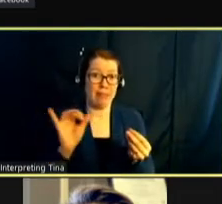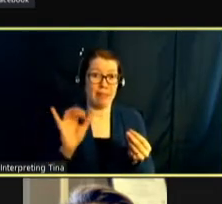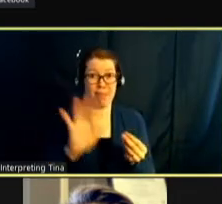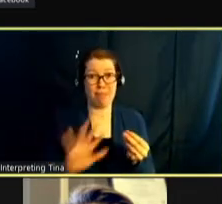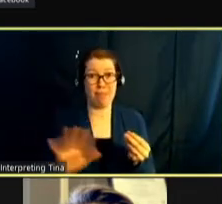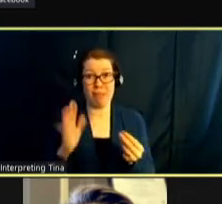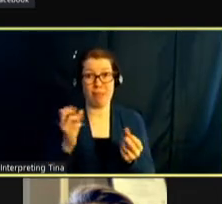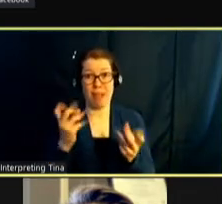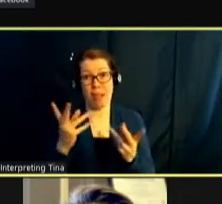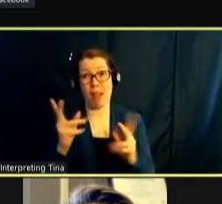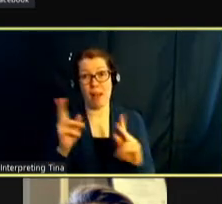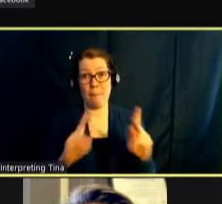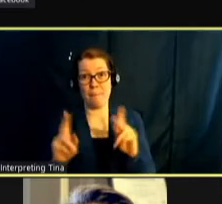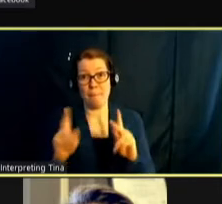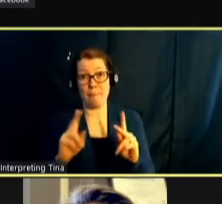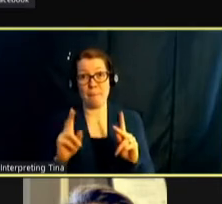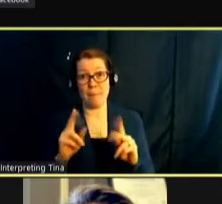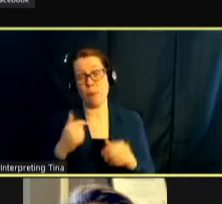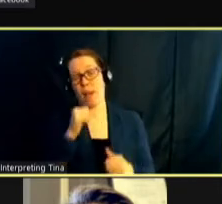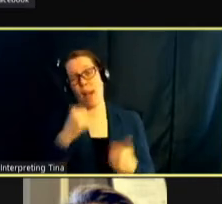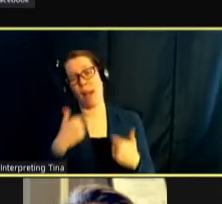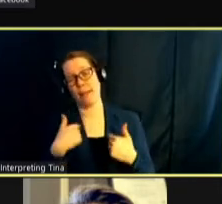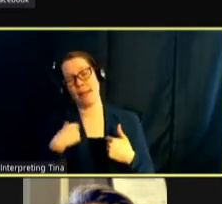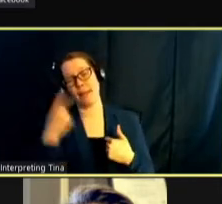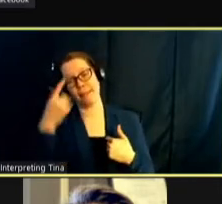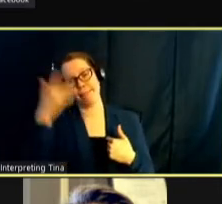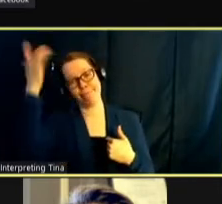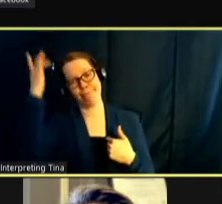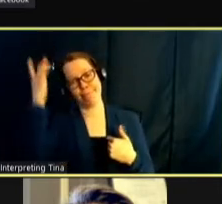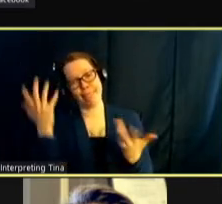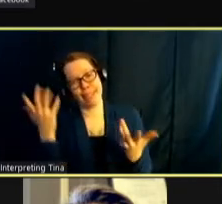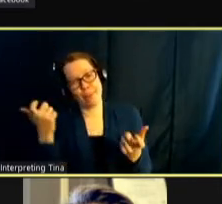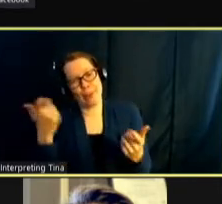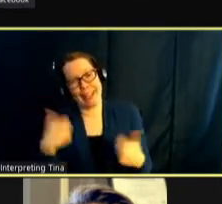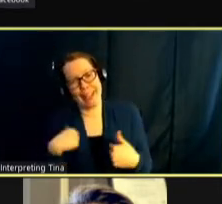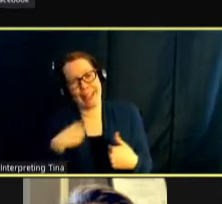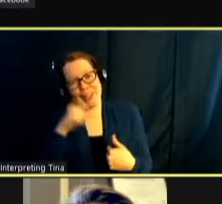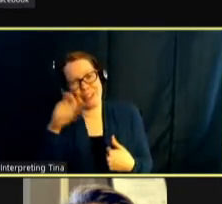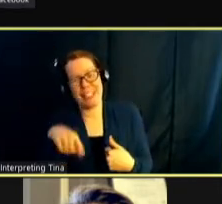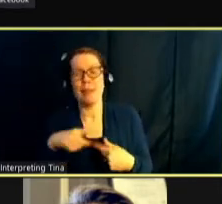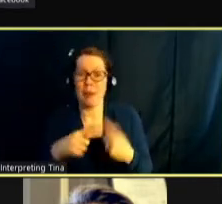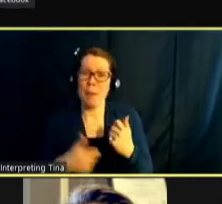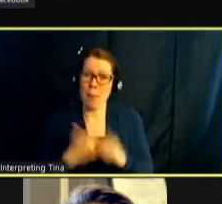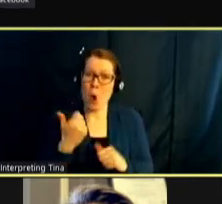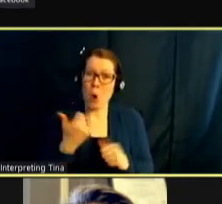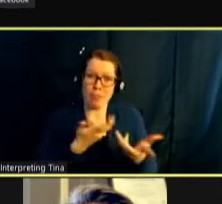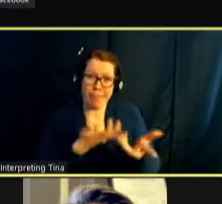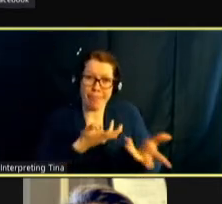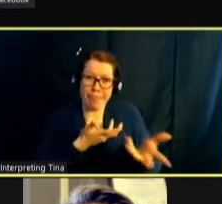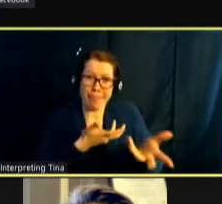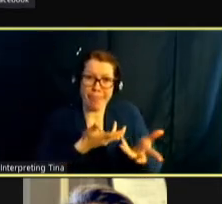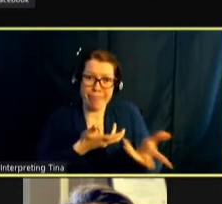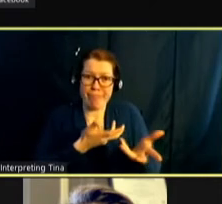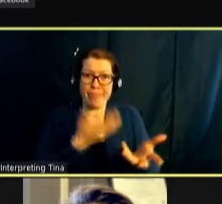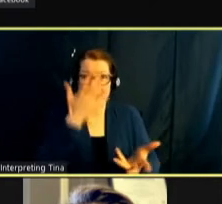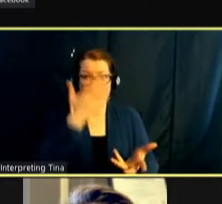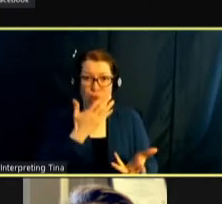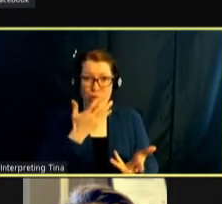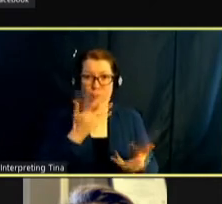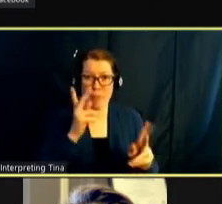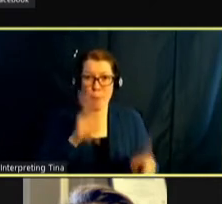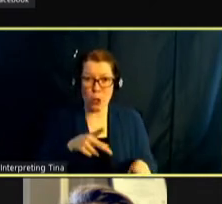of time. Well, not on me. I'm pretty quick, unfortunately. But for the most part, they're in front of somebody